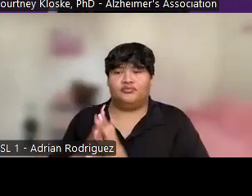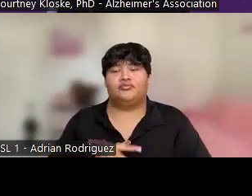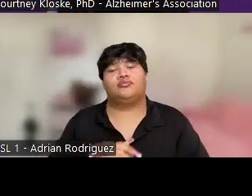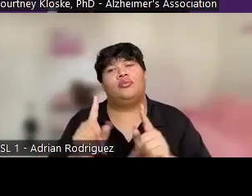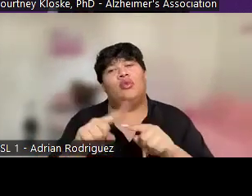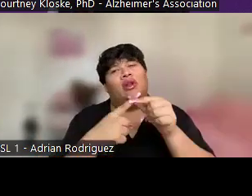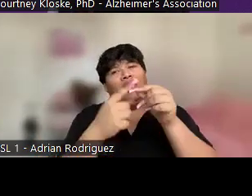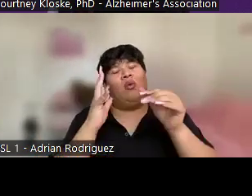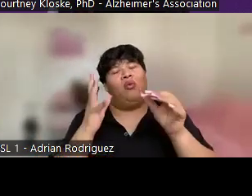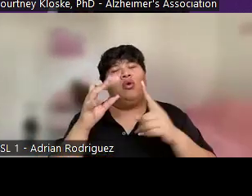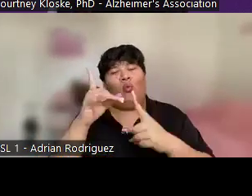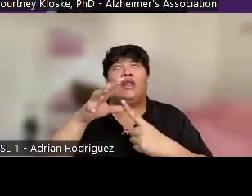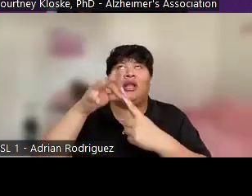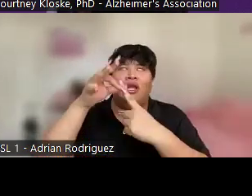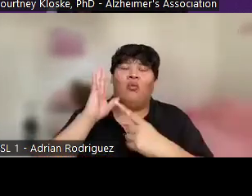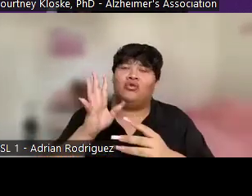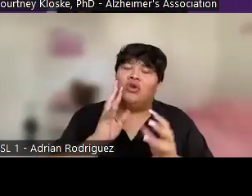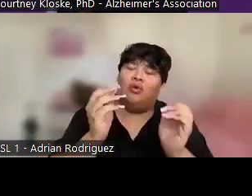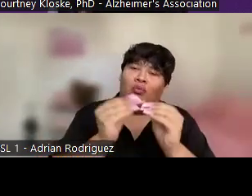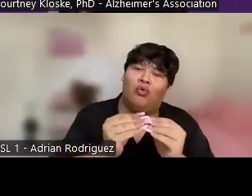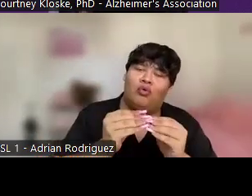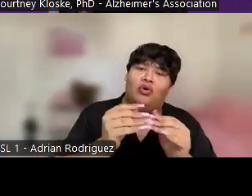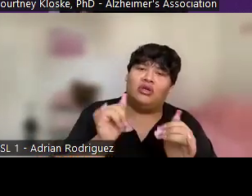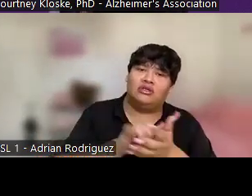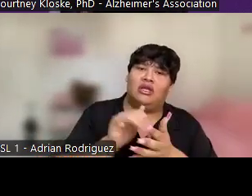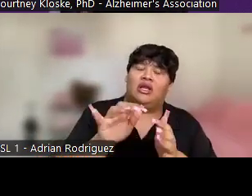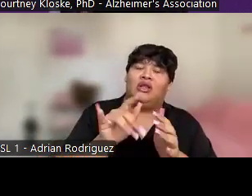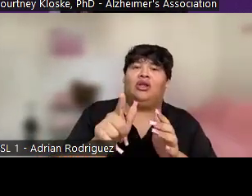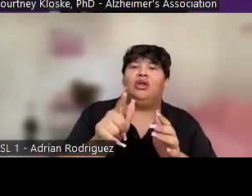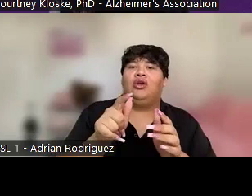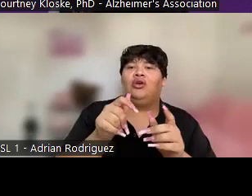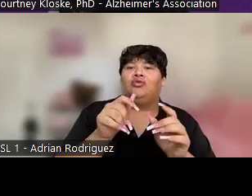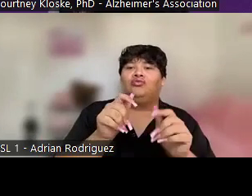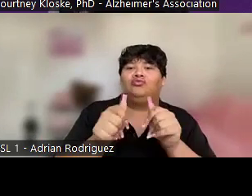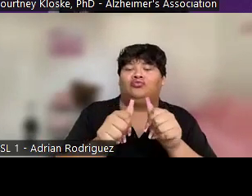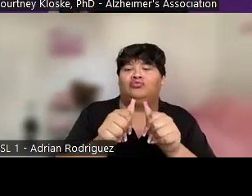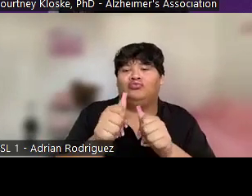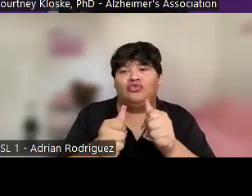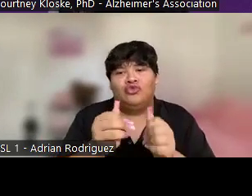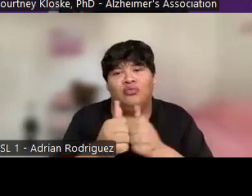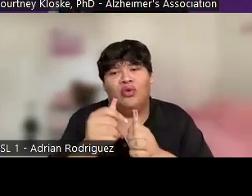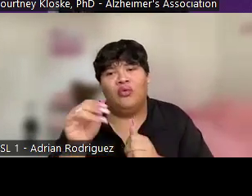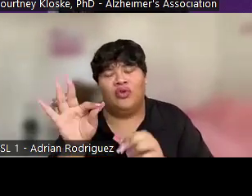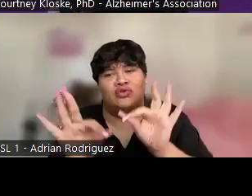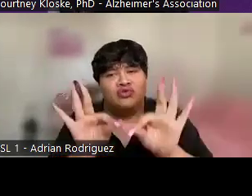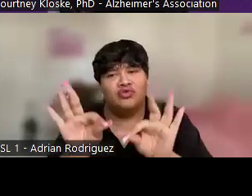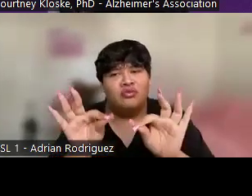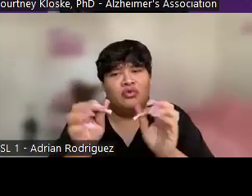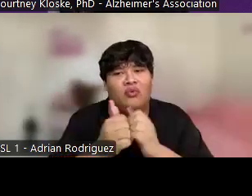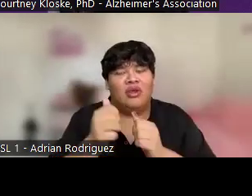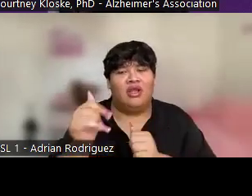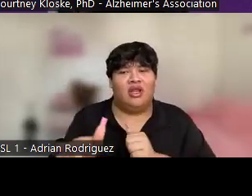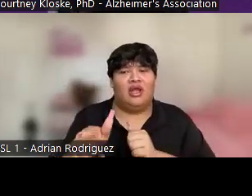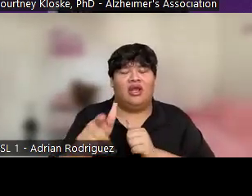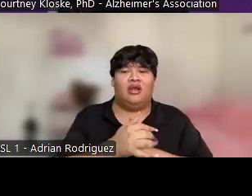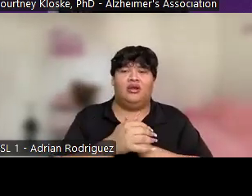about in more detail is where we are with the treatments that slow disease progression. And this is lecanemab and donanemab. Both